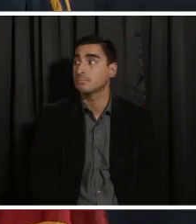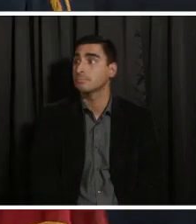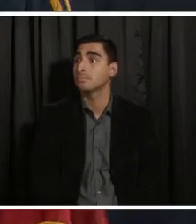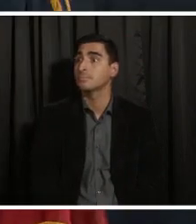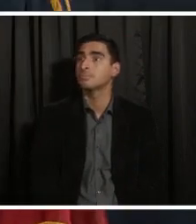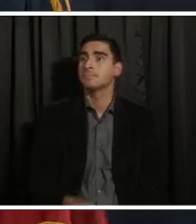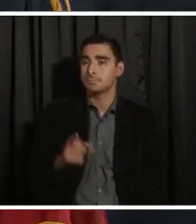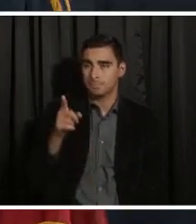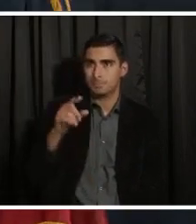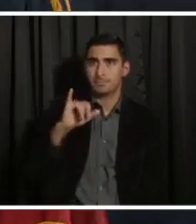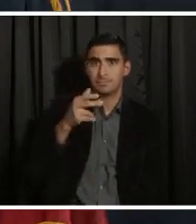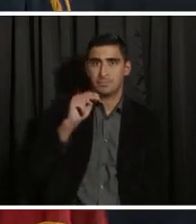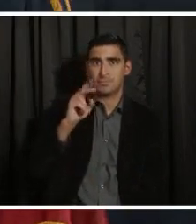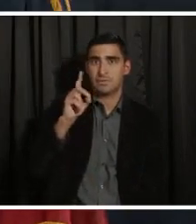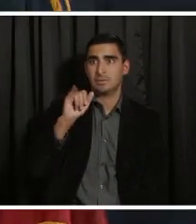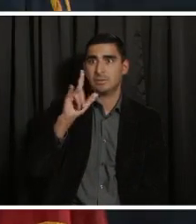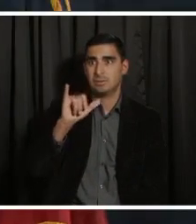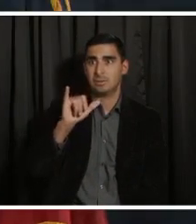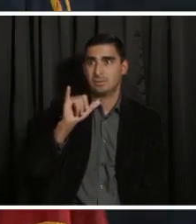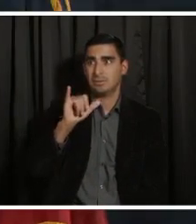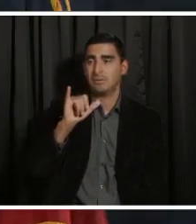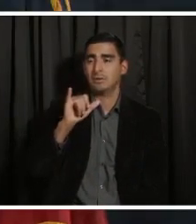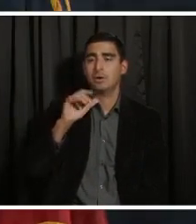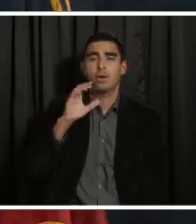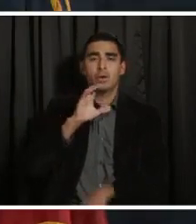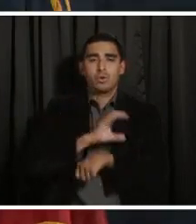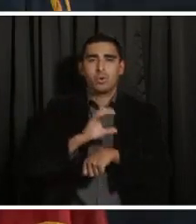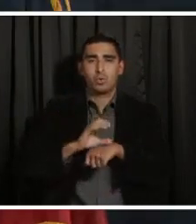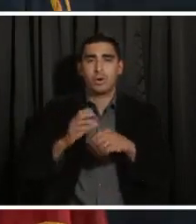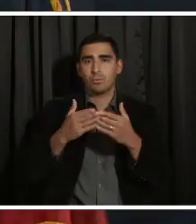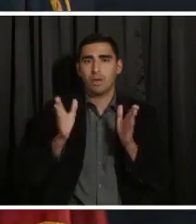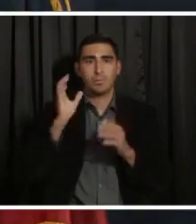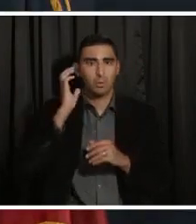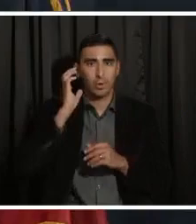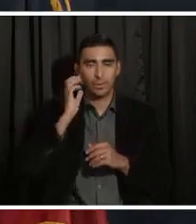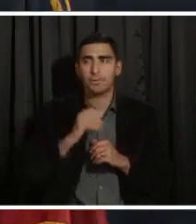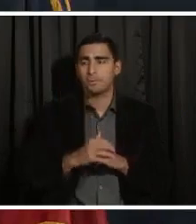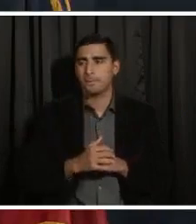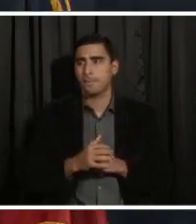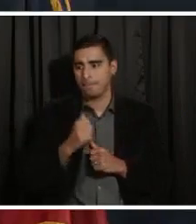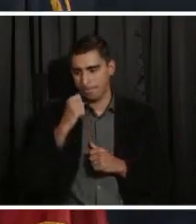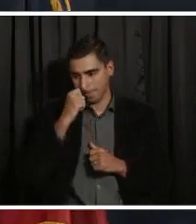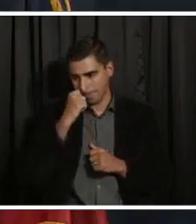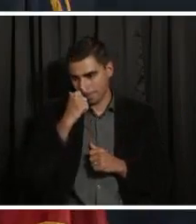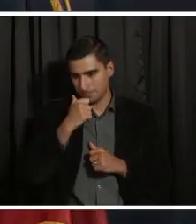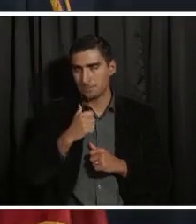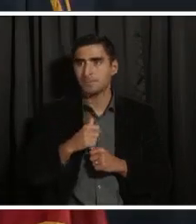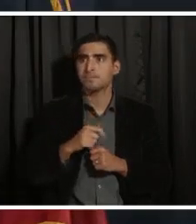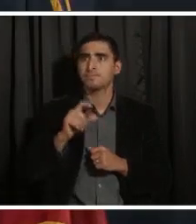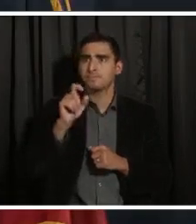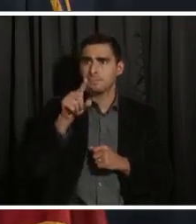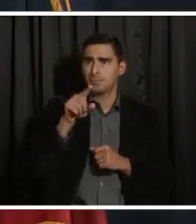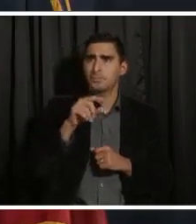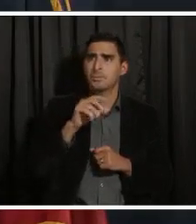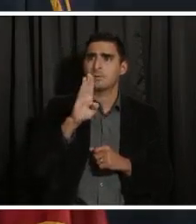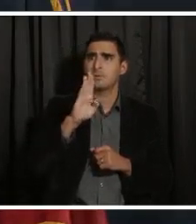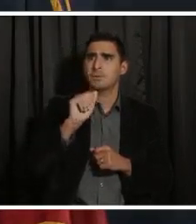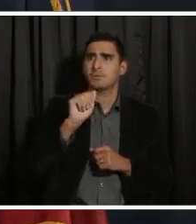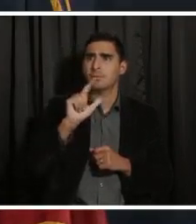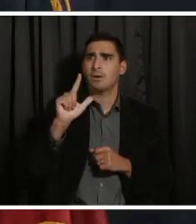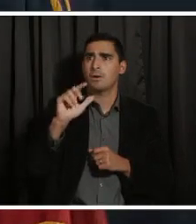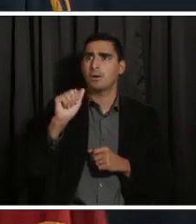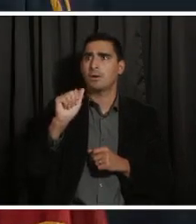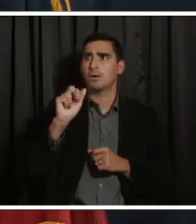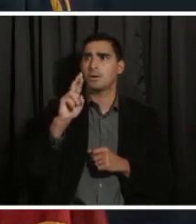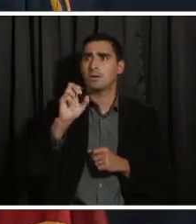Hi, Governor. John Daly, Colorado Public Radio. Thanks for taking our questions. Question for you about Ball Arena, which is now seeing